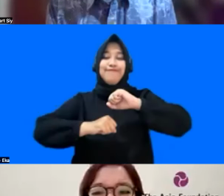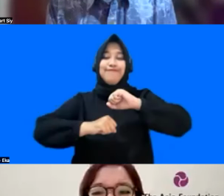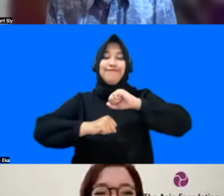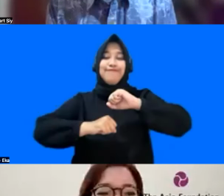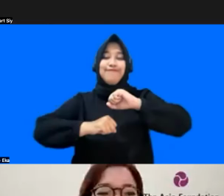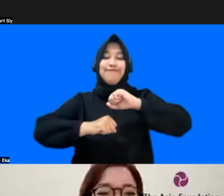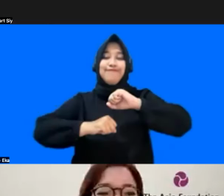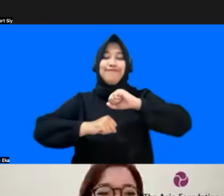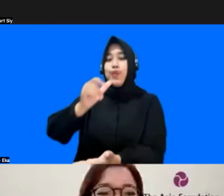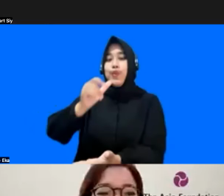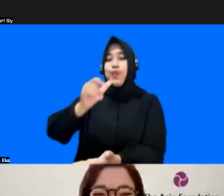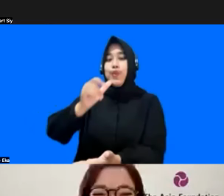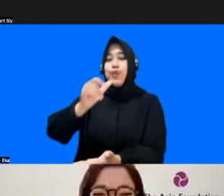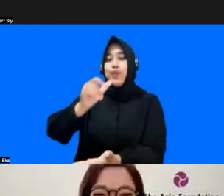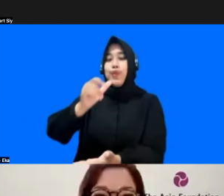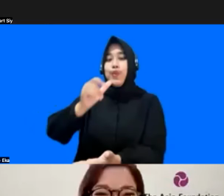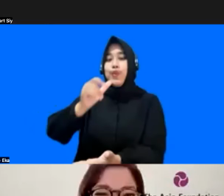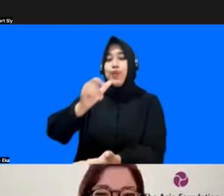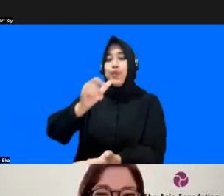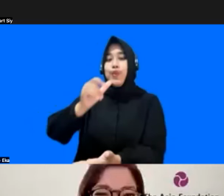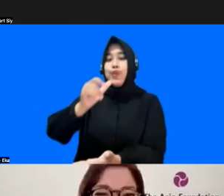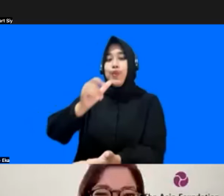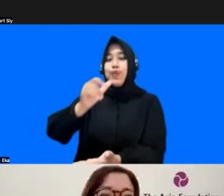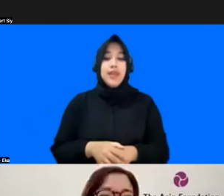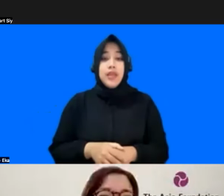two speakers in 5 minutes' time. See you then.